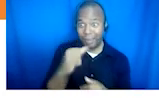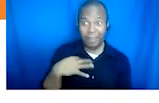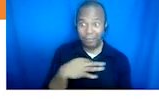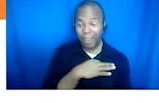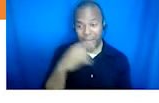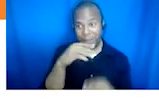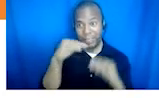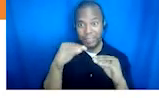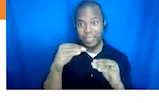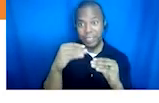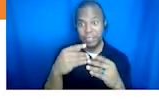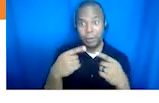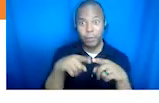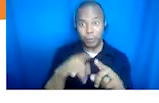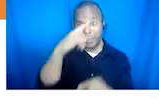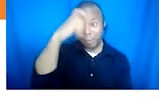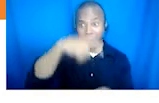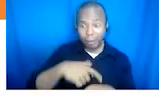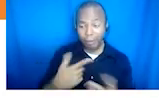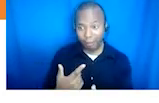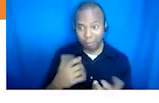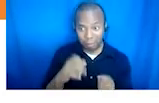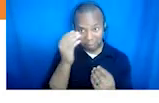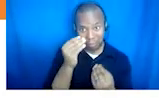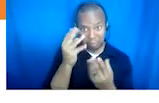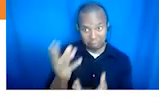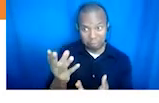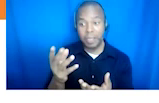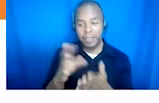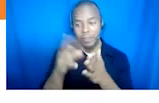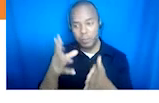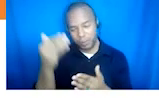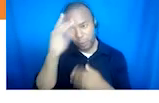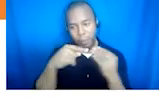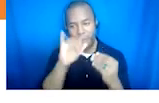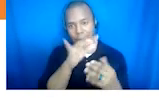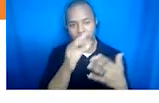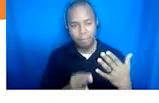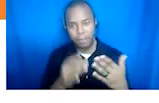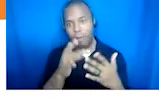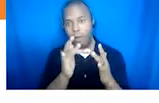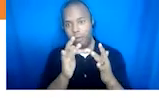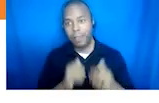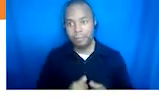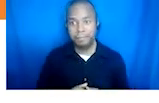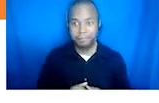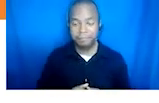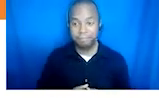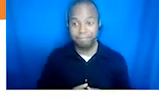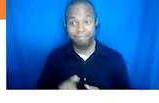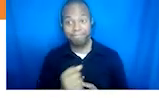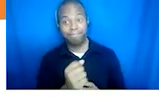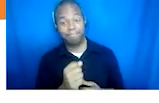the summer. And so that we could let our students know about this as an option. Right. And